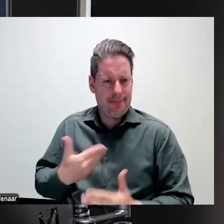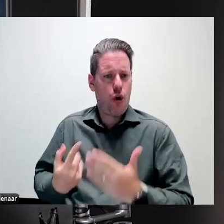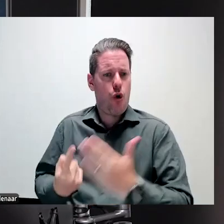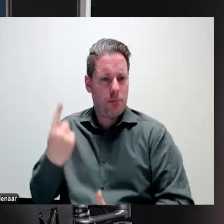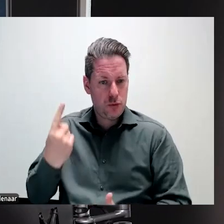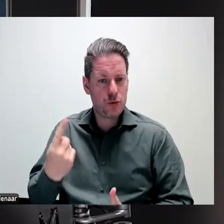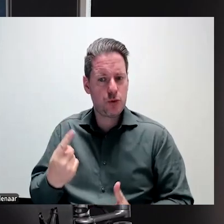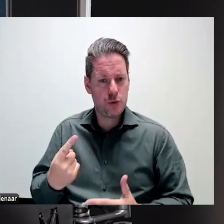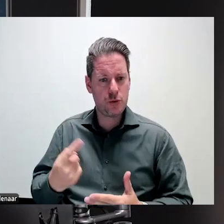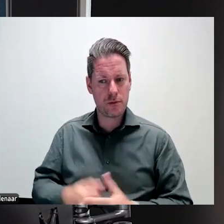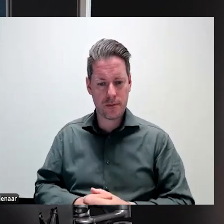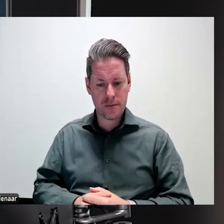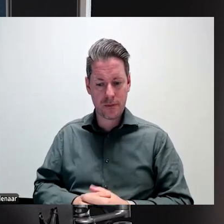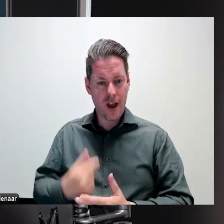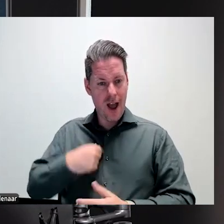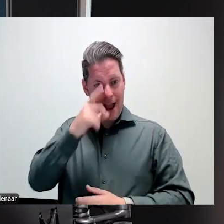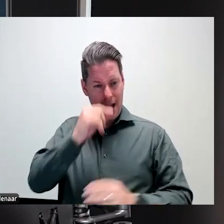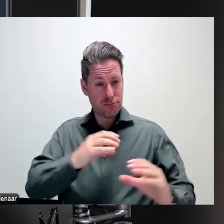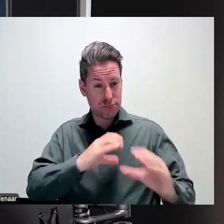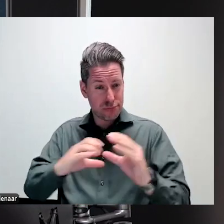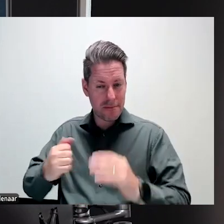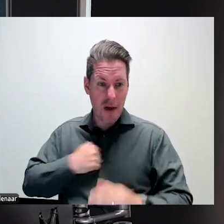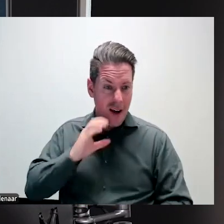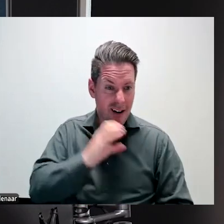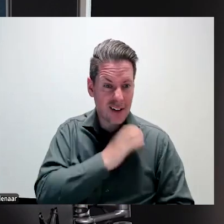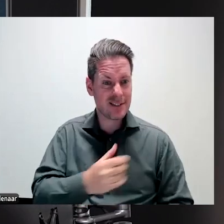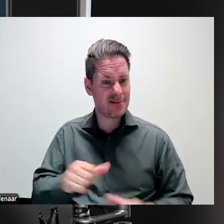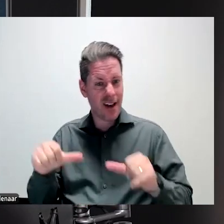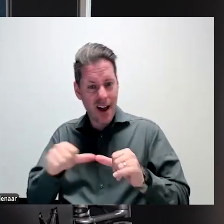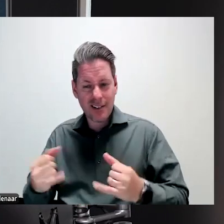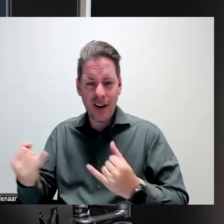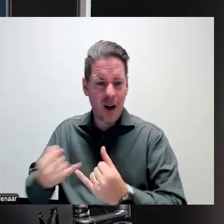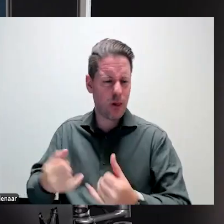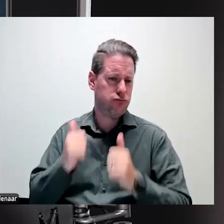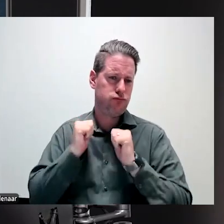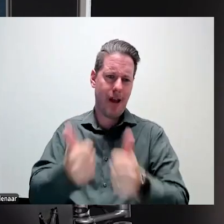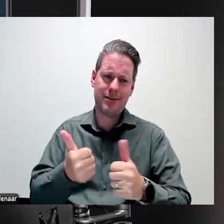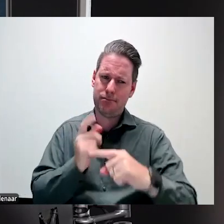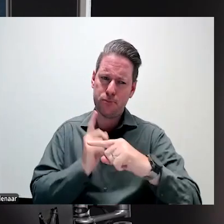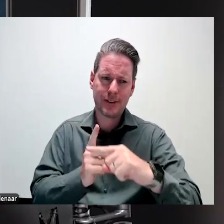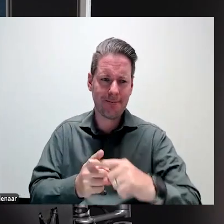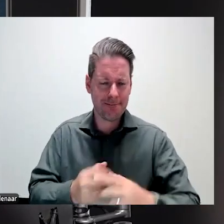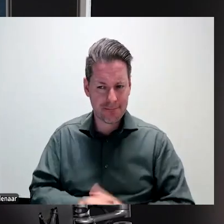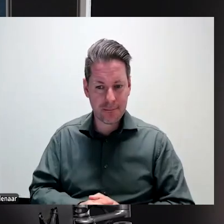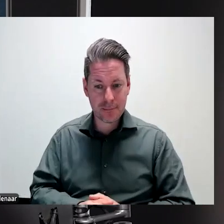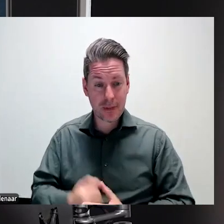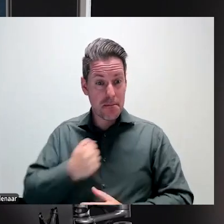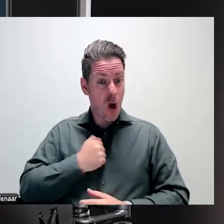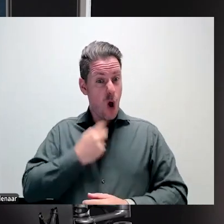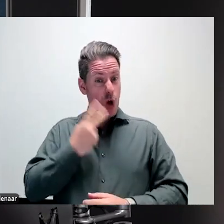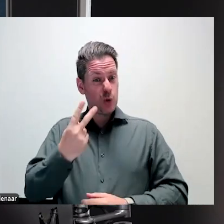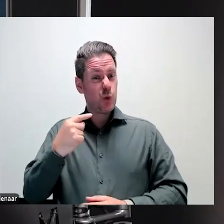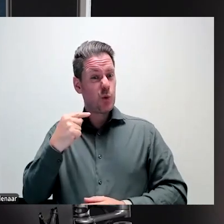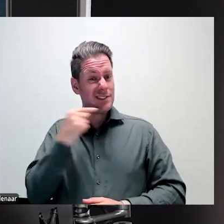family, talk to my cousins and aunties and uncles, and it's a great thing. As I said before, with my two sons playing soccer and other sports growing